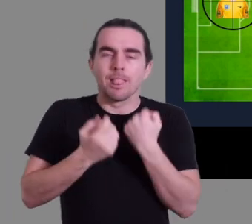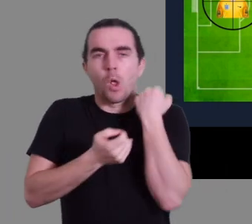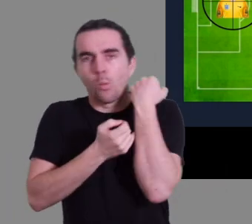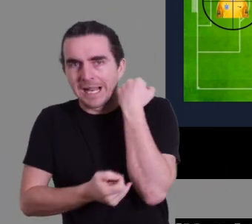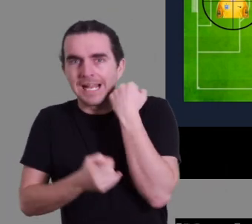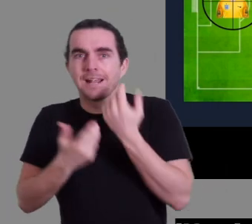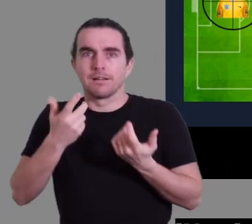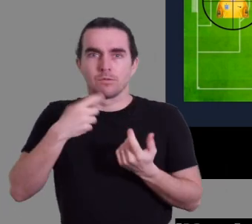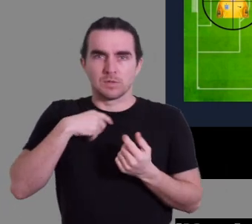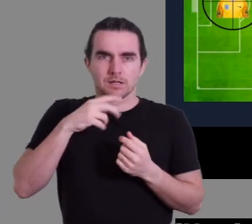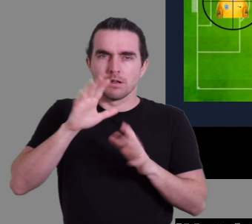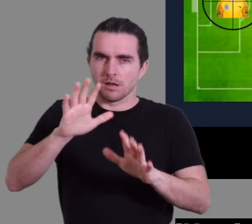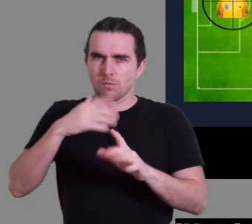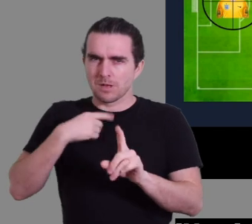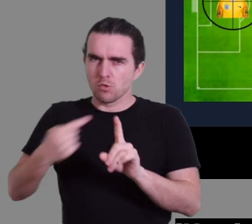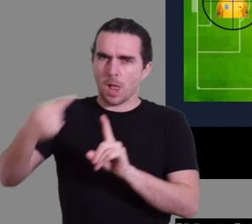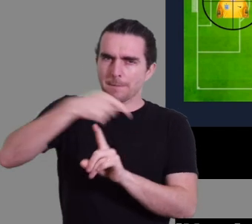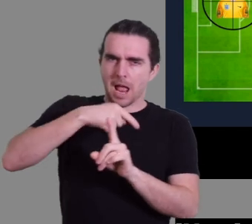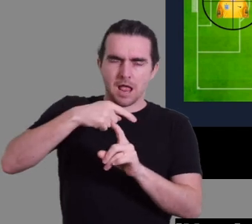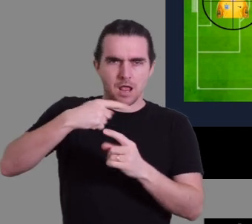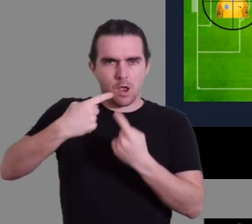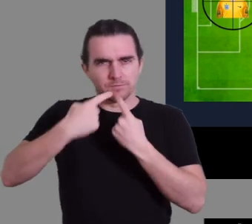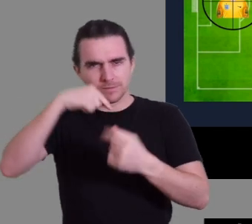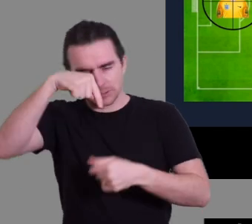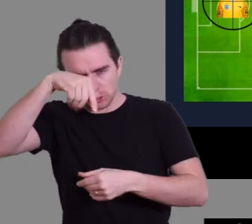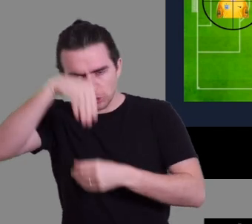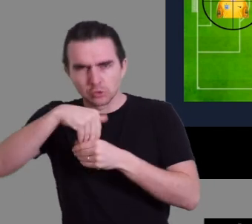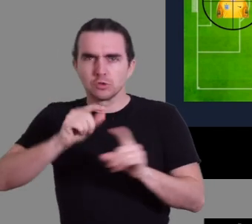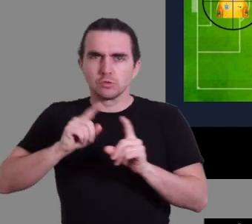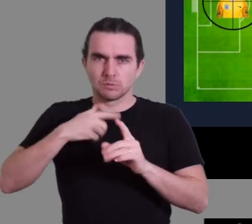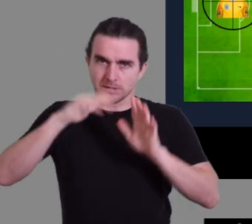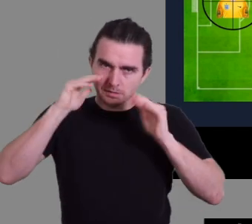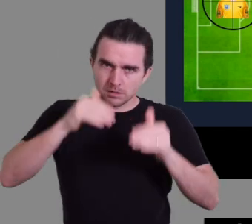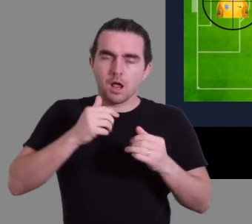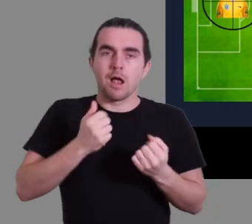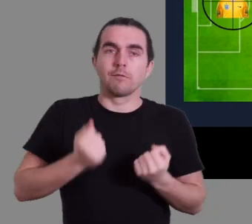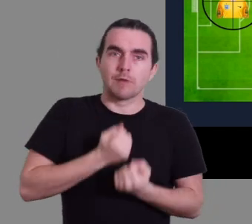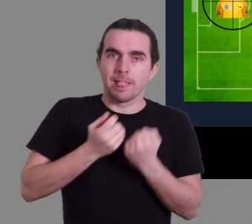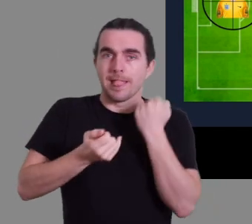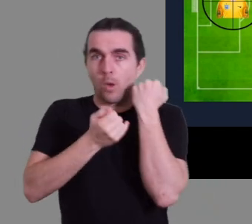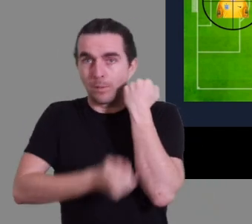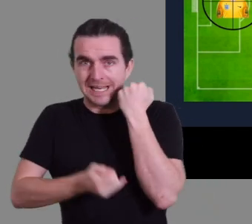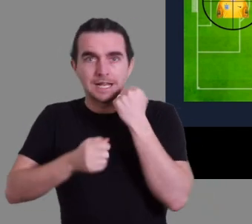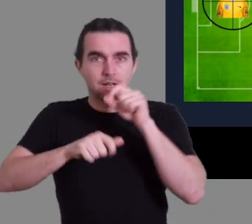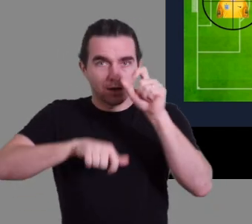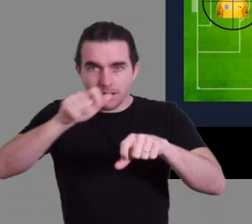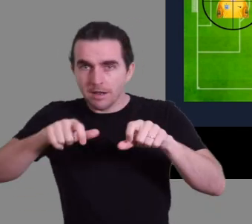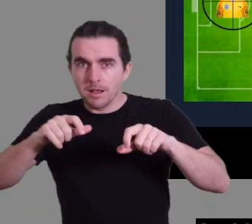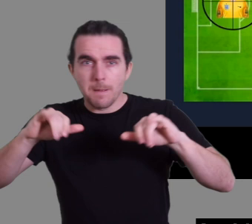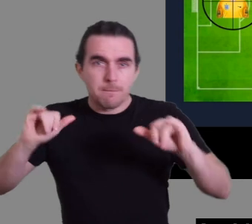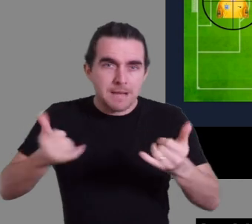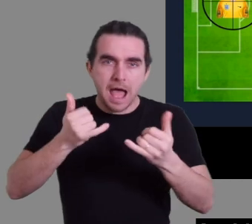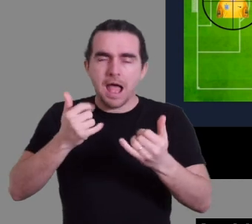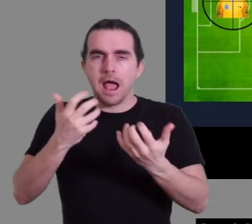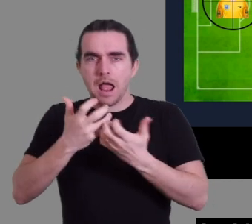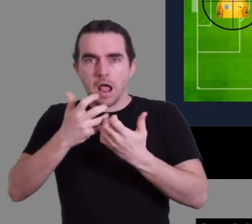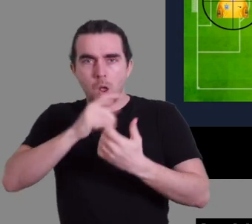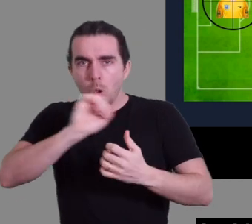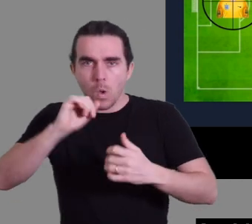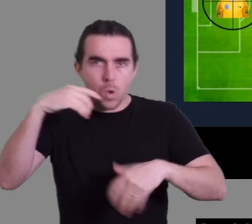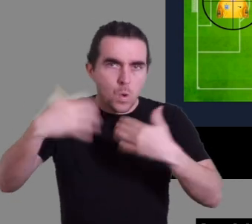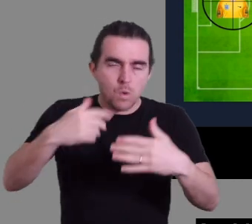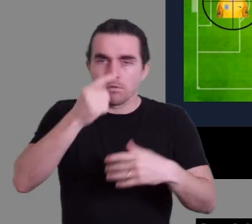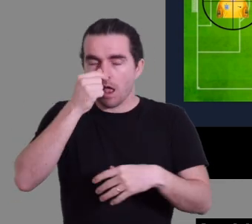Again, So we're flipping back to context again, aren't we? And we're flipping back to strengths and weaknesses of the players you've got available to you, and how that